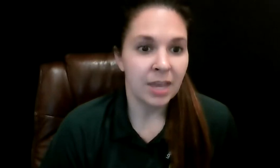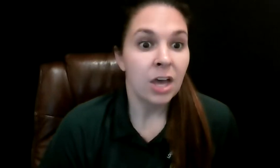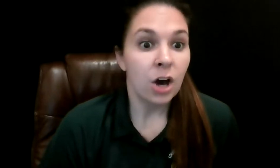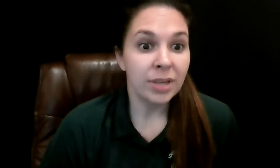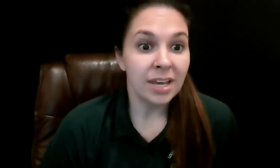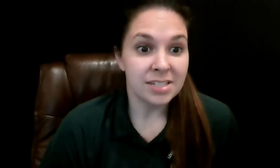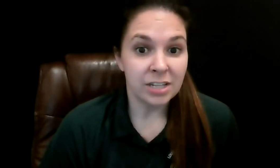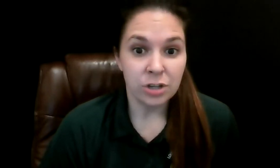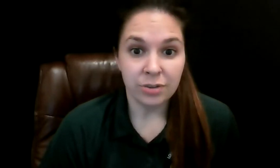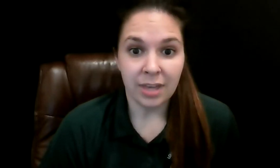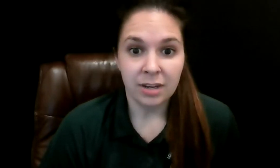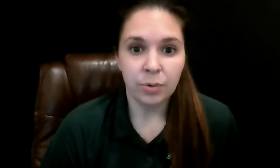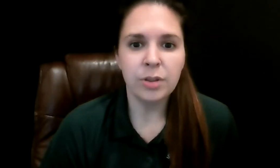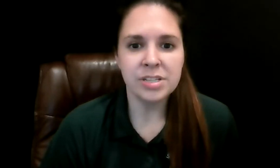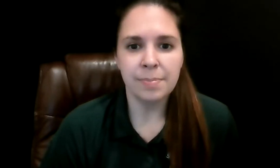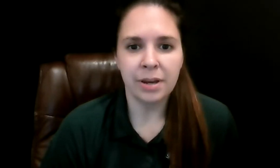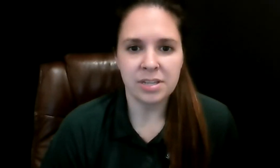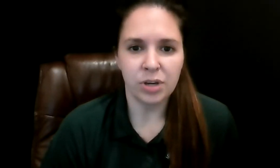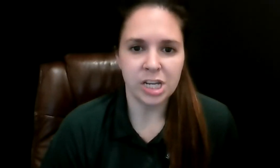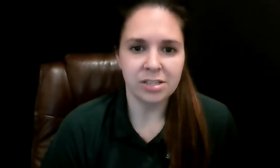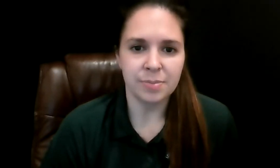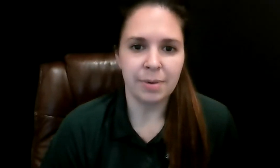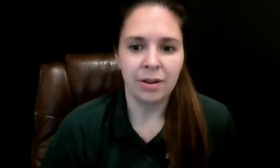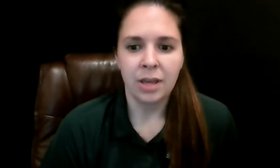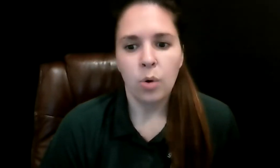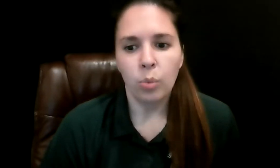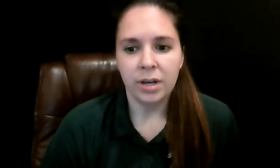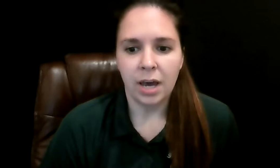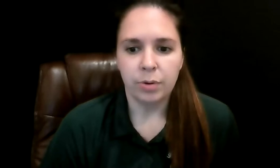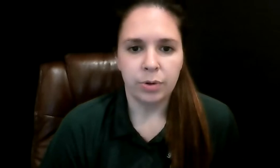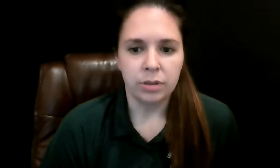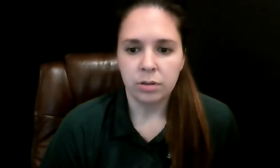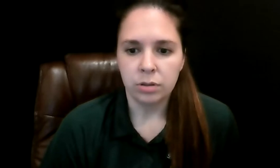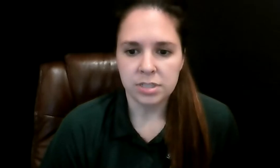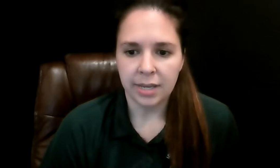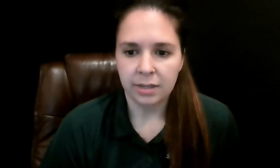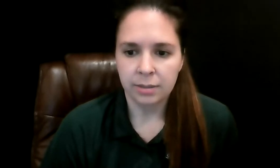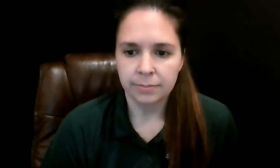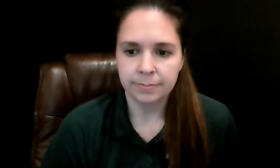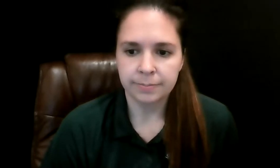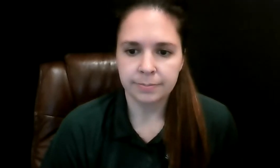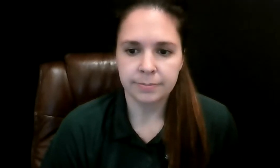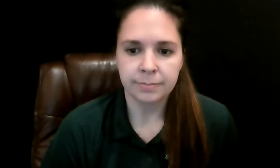something. Oh yes, I can show you that. Well, I know that some parents have reached out to me about what 911 looks like.